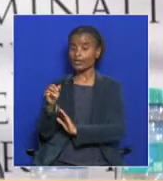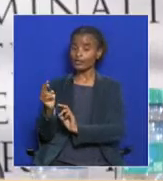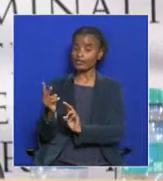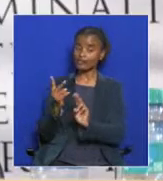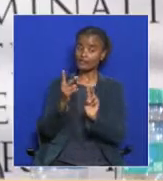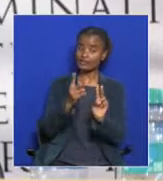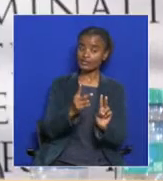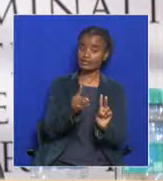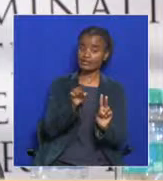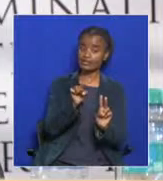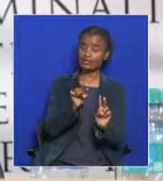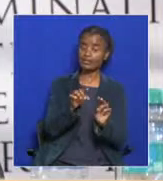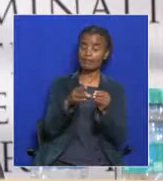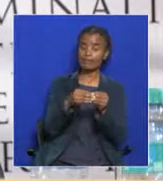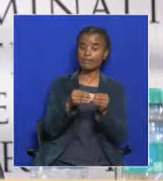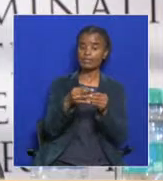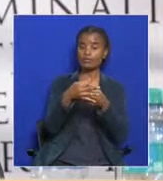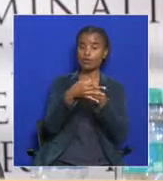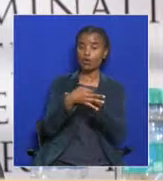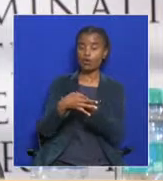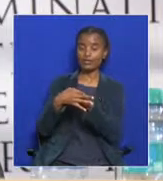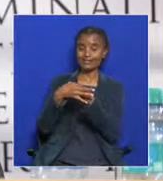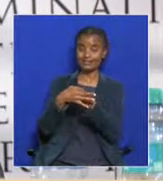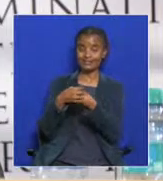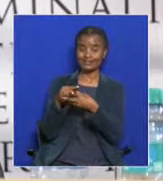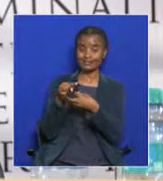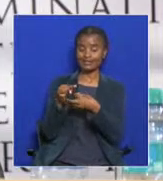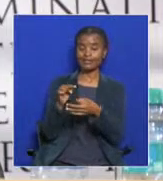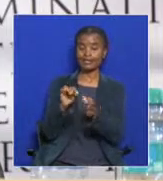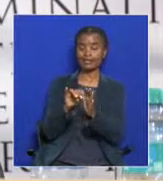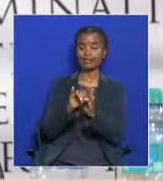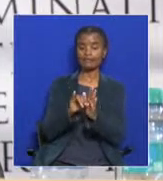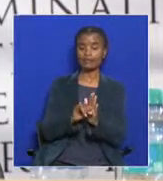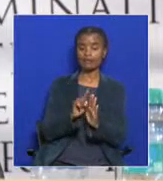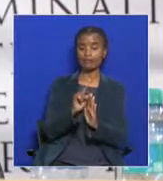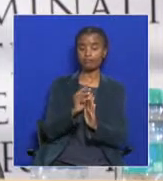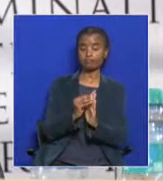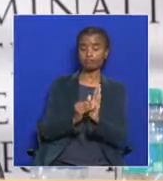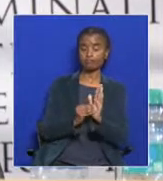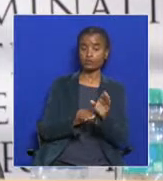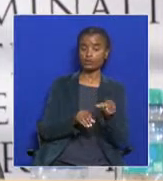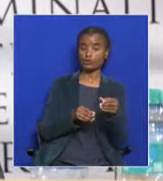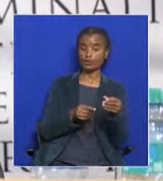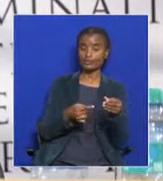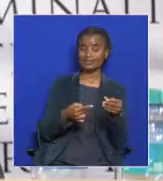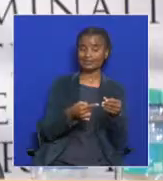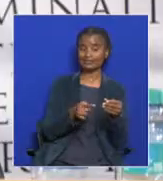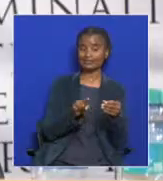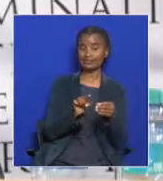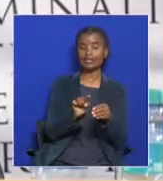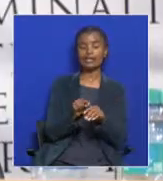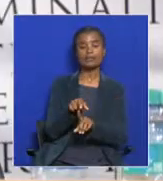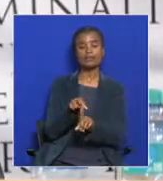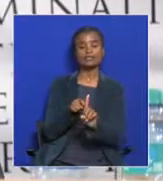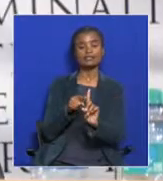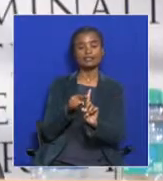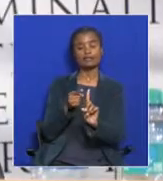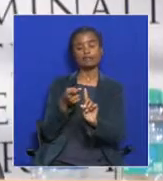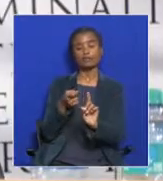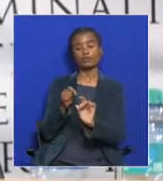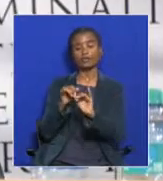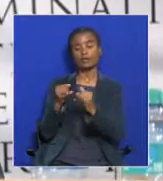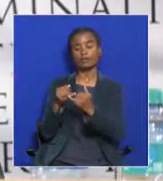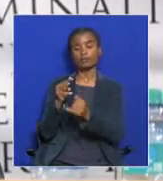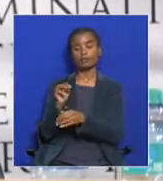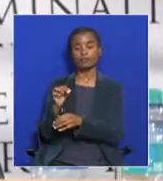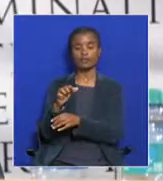anything. To have identified in that document the Megafreight agent that she references at that paragraph 7.